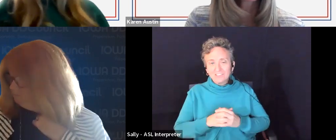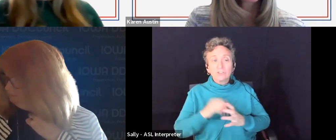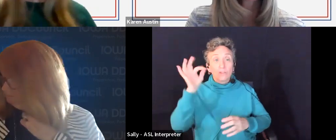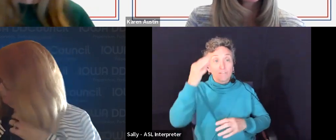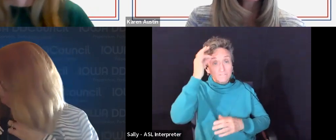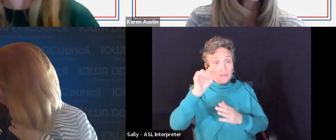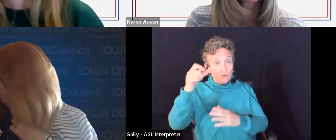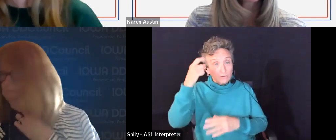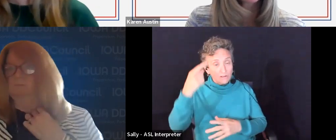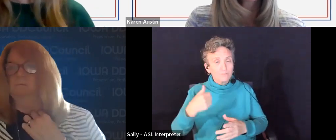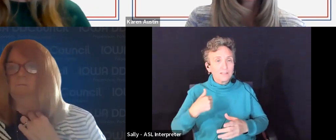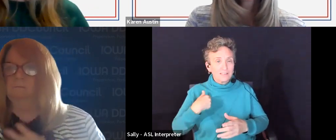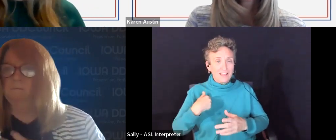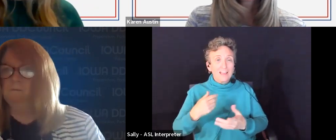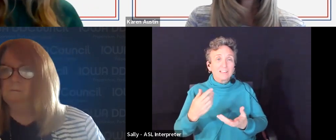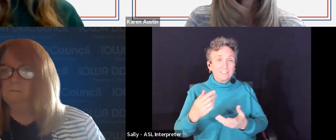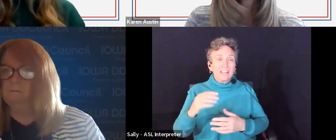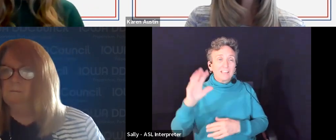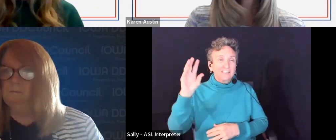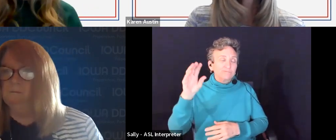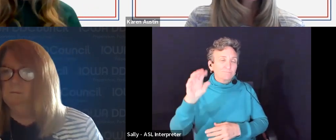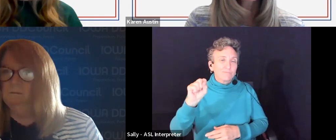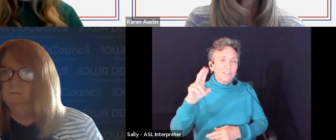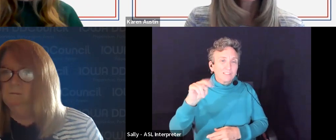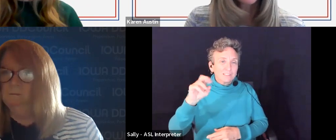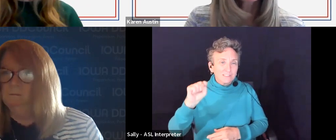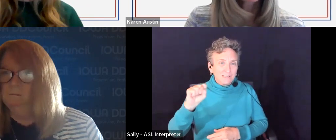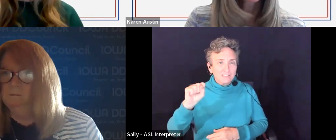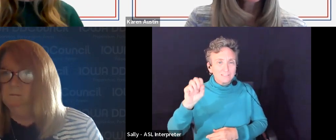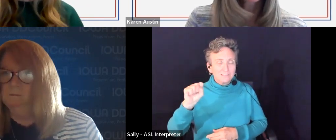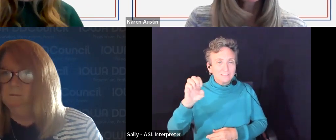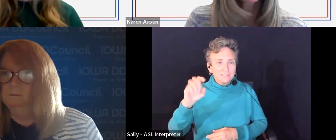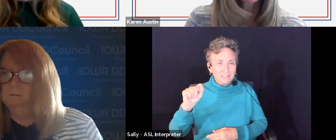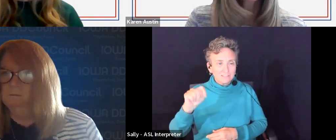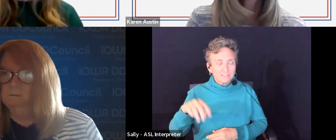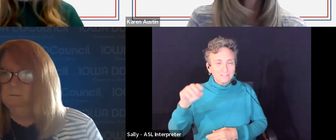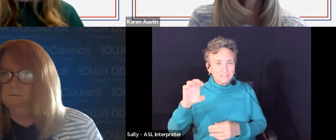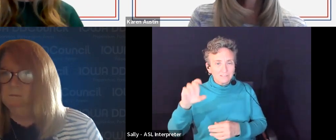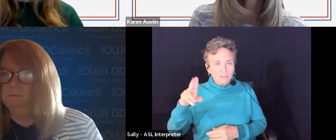is a sunset clause on that. As we were working on the ABLE